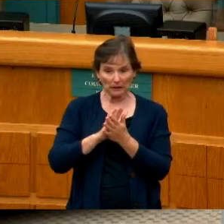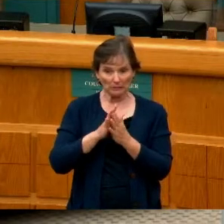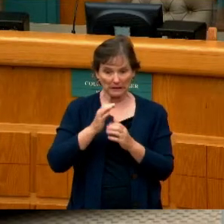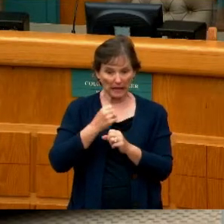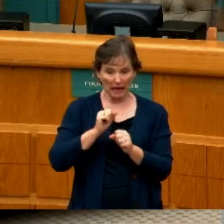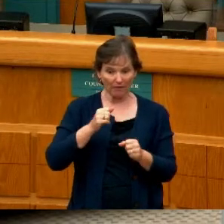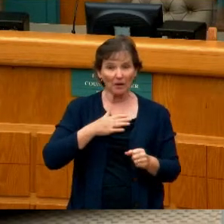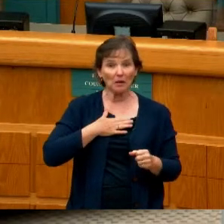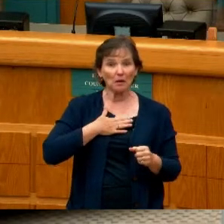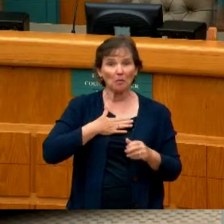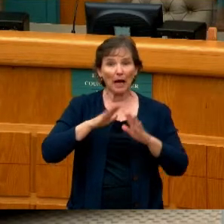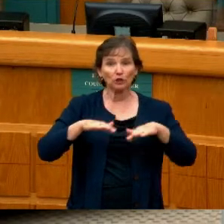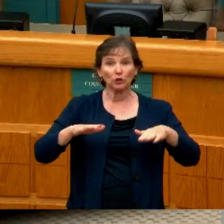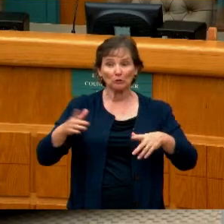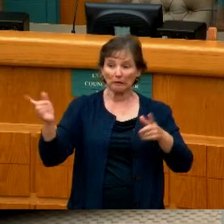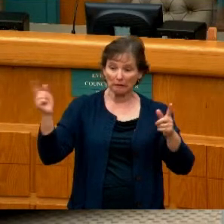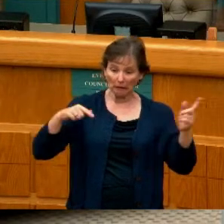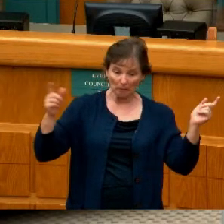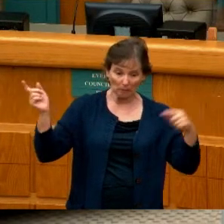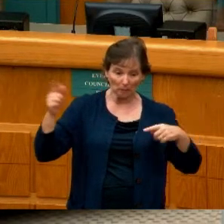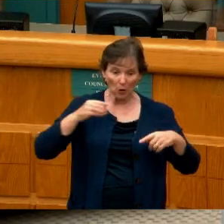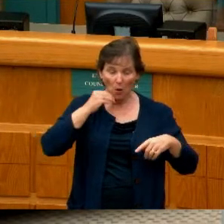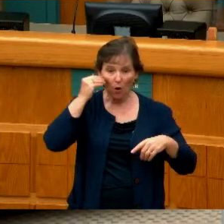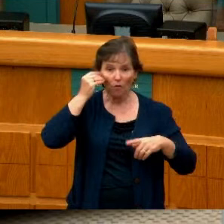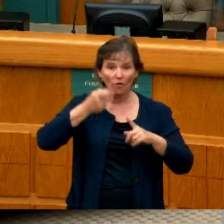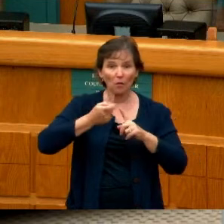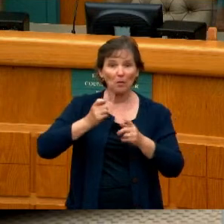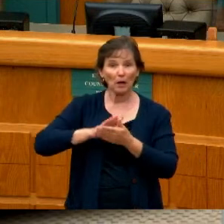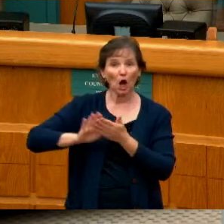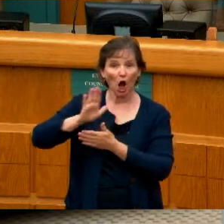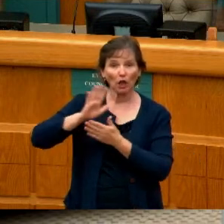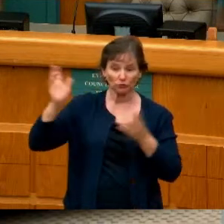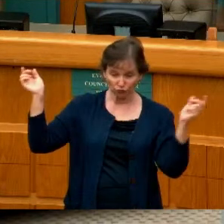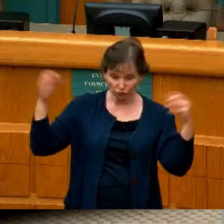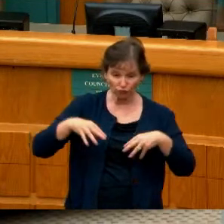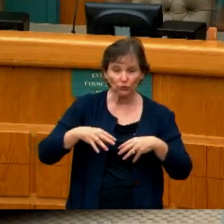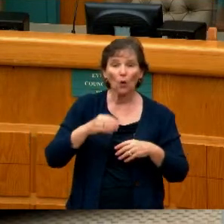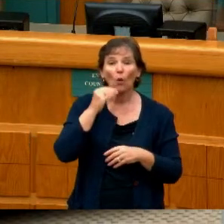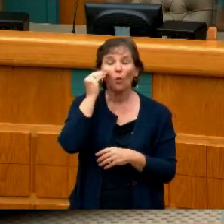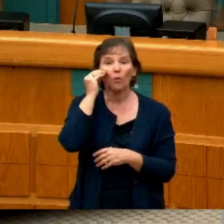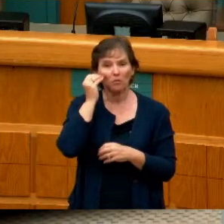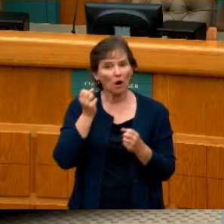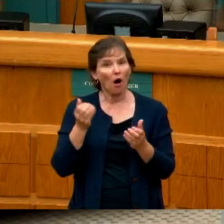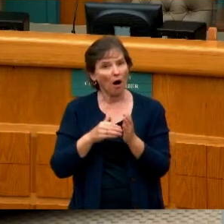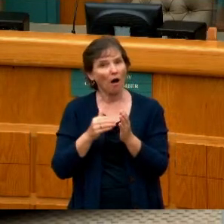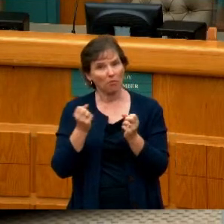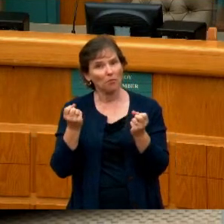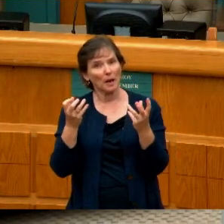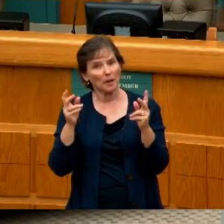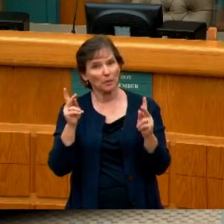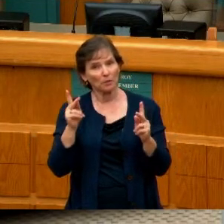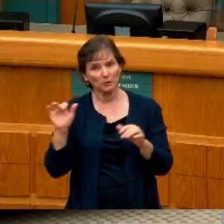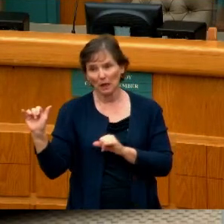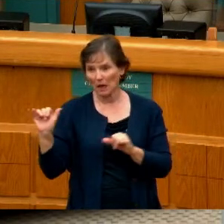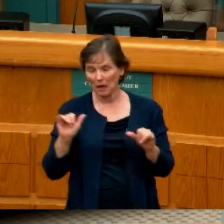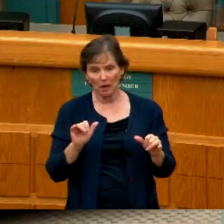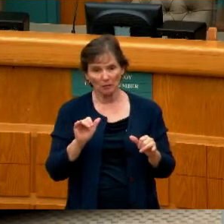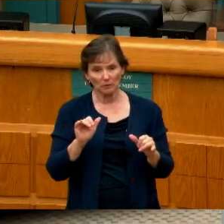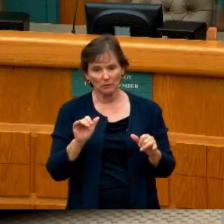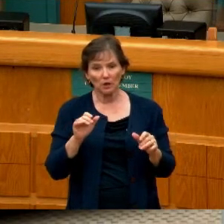very safe. I'm worried about all my kids coming home from colleges, and some families are going to see this happen